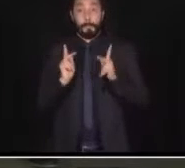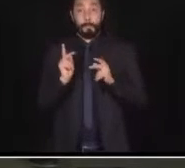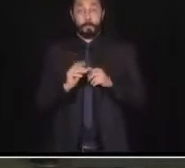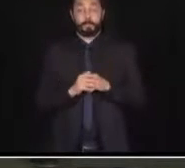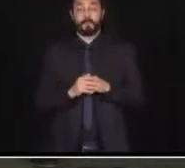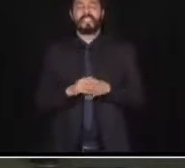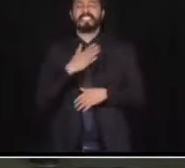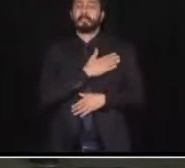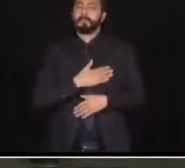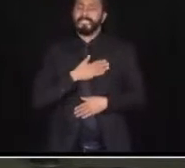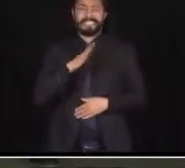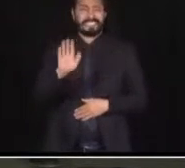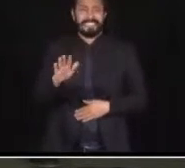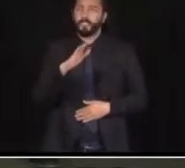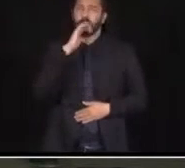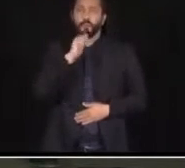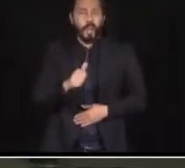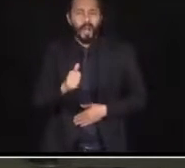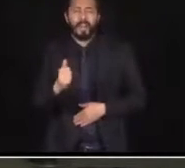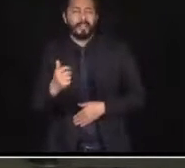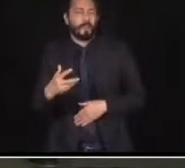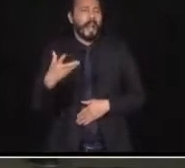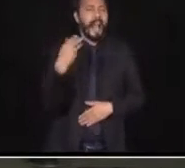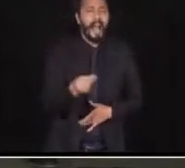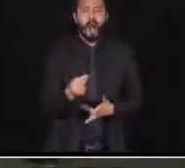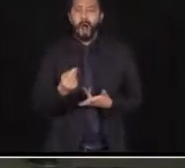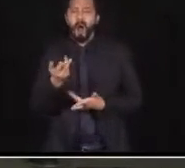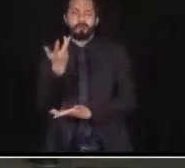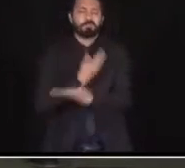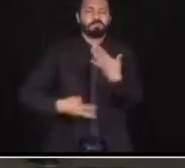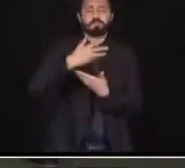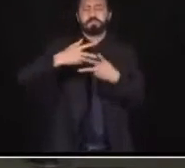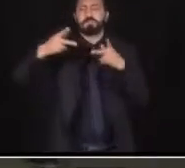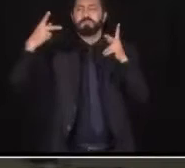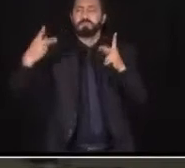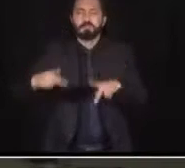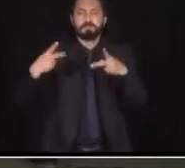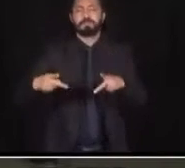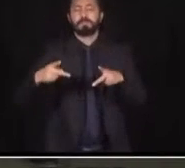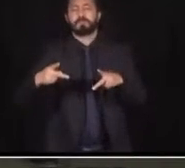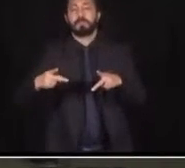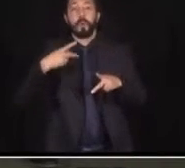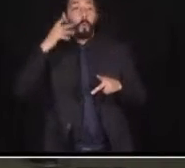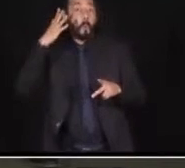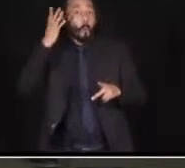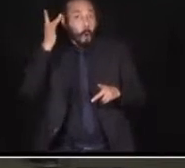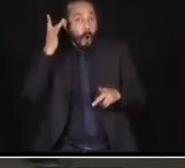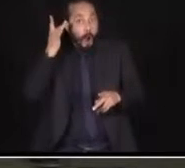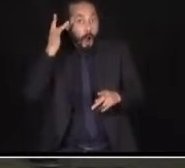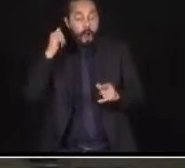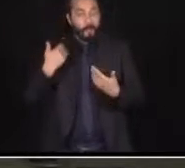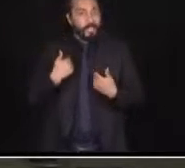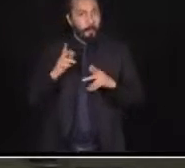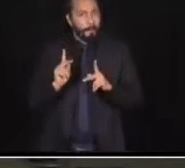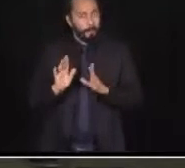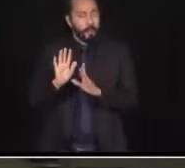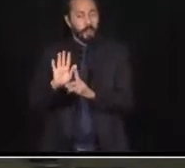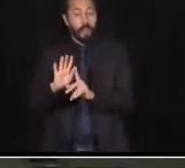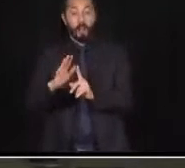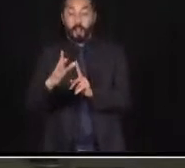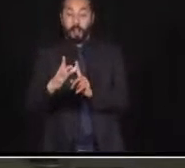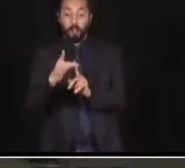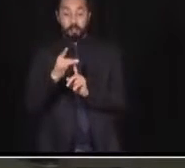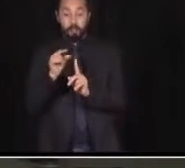and get into large groups, don't get together for parties and so on, because that might mean somebody will catch COVID and they'll end up in hospital. But what